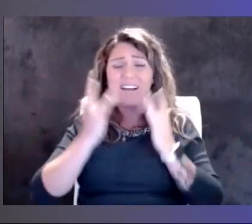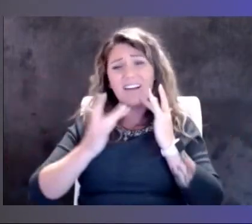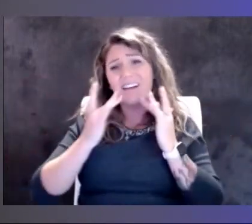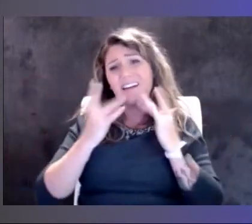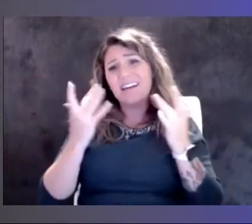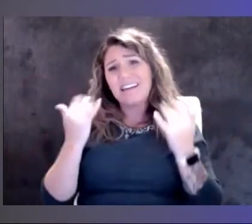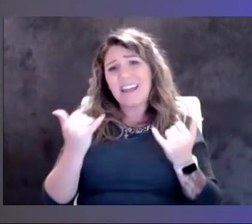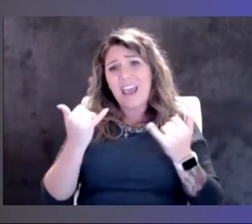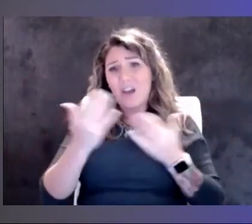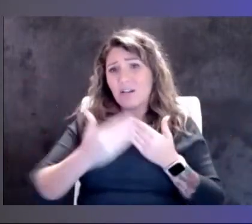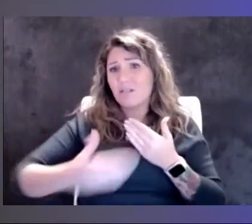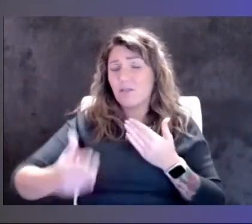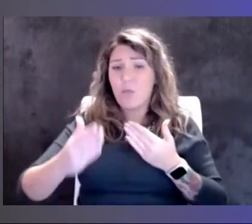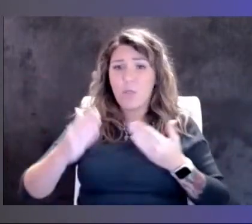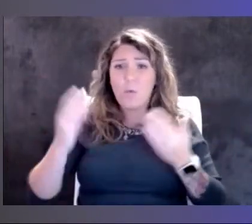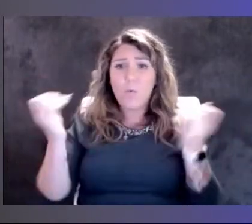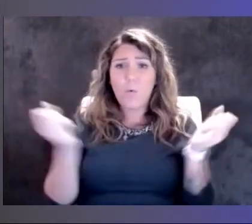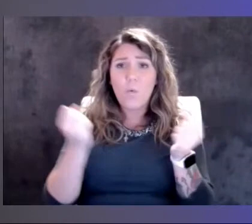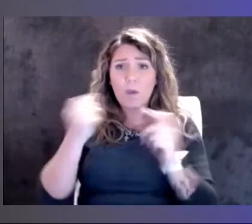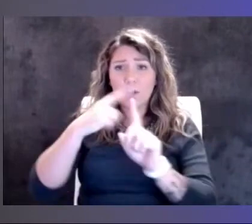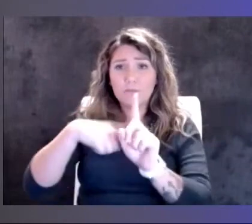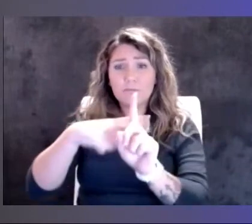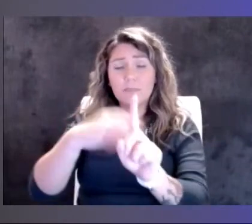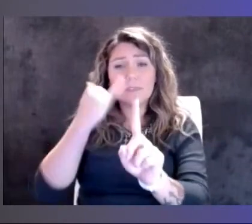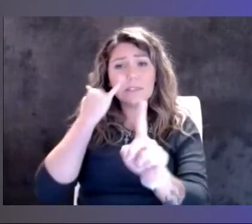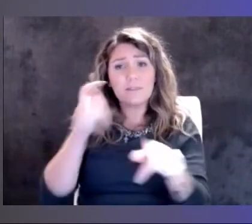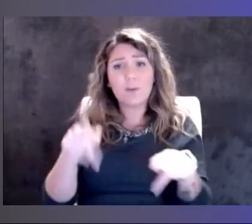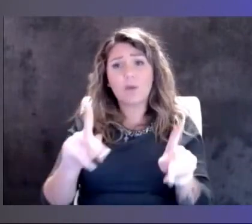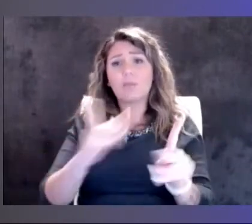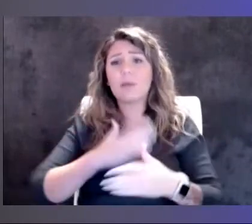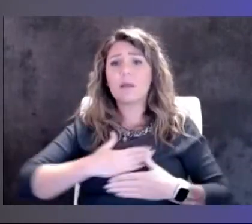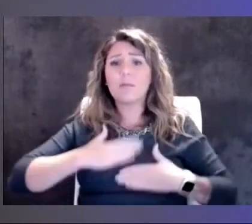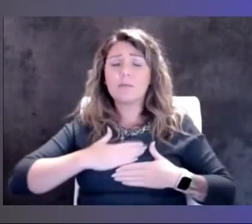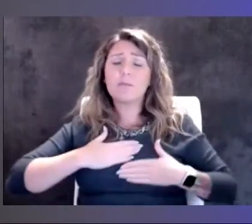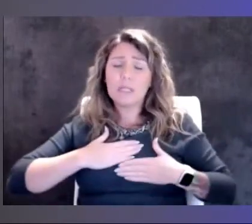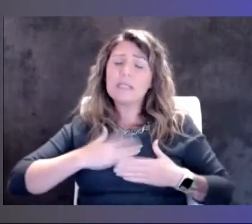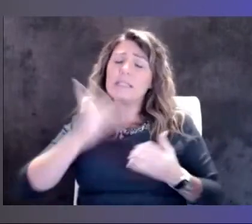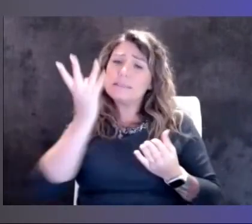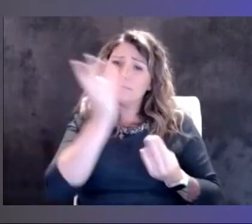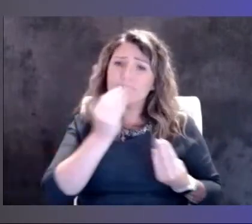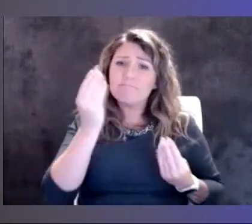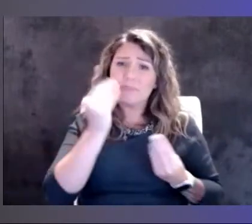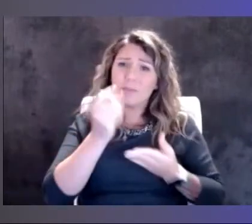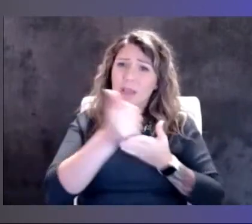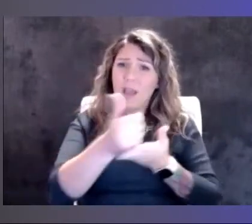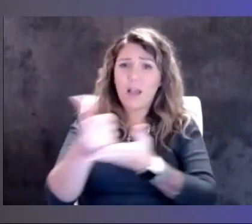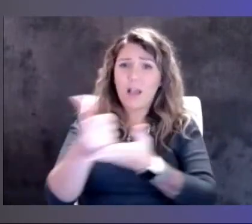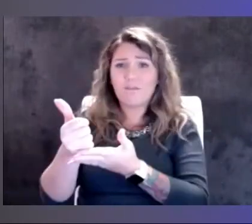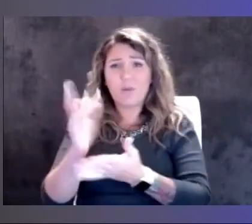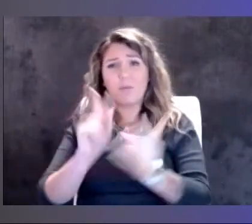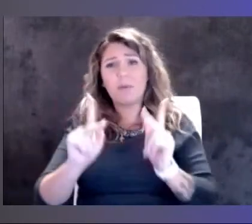winter months, if you have an opportunity, please consider it. It can be very helpful to loved ones that you have and loved